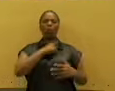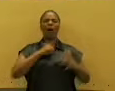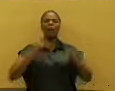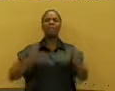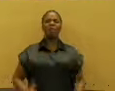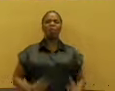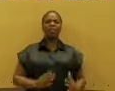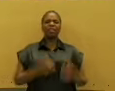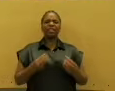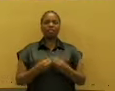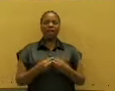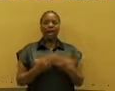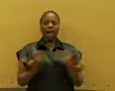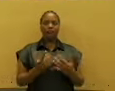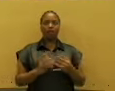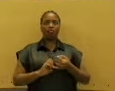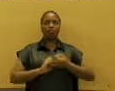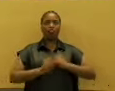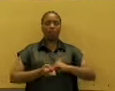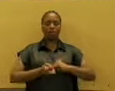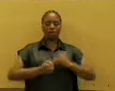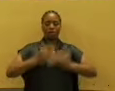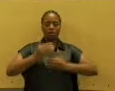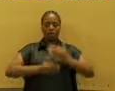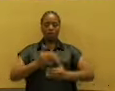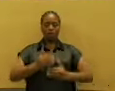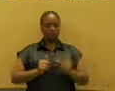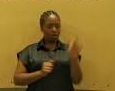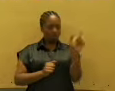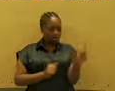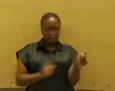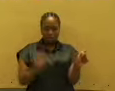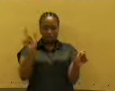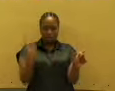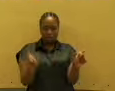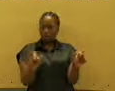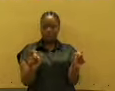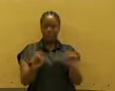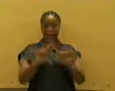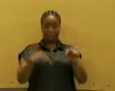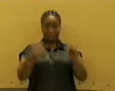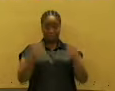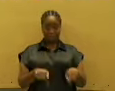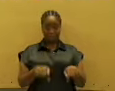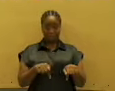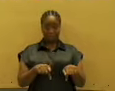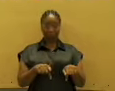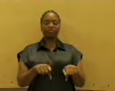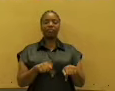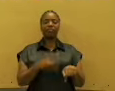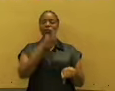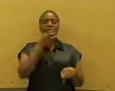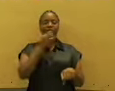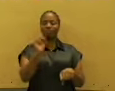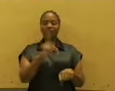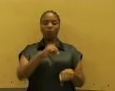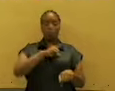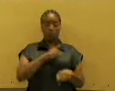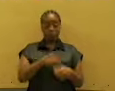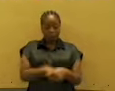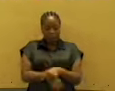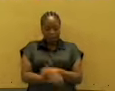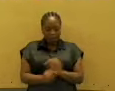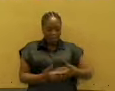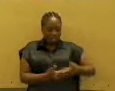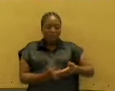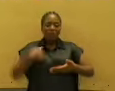reproductive ways of trying to situate people's personalities. But at the CSA&G, we do believe it's a socializing